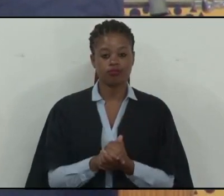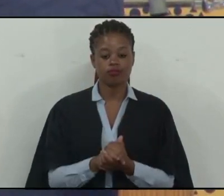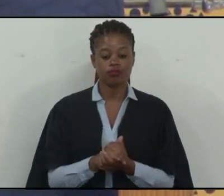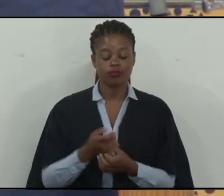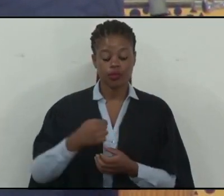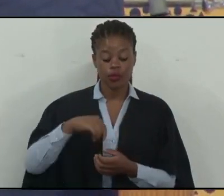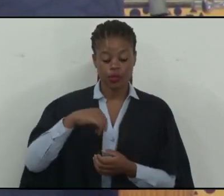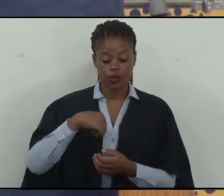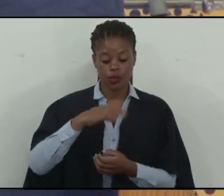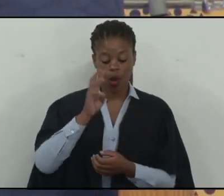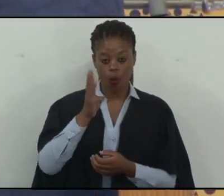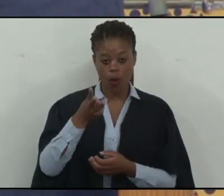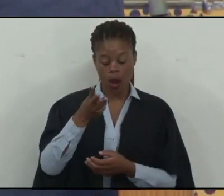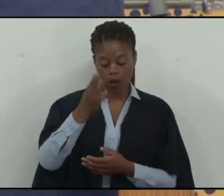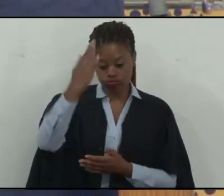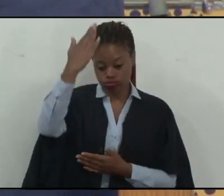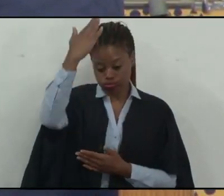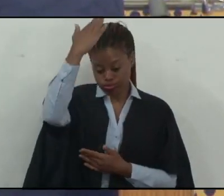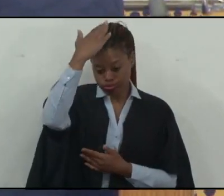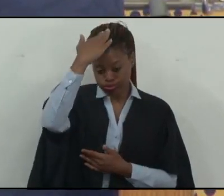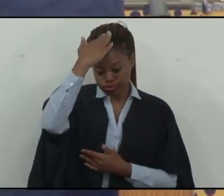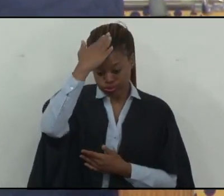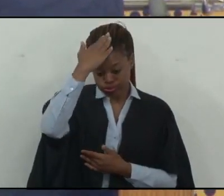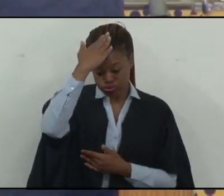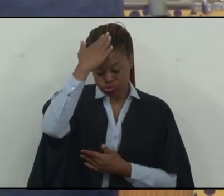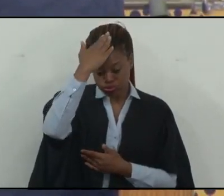be graduating